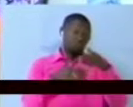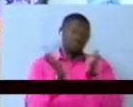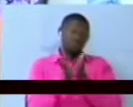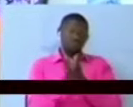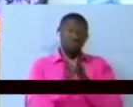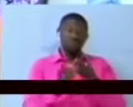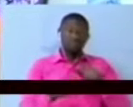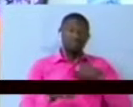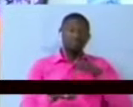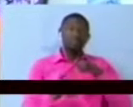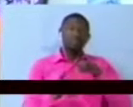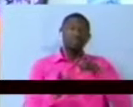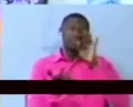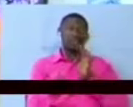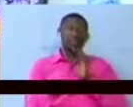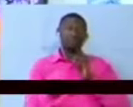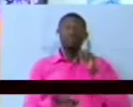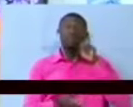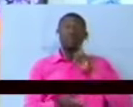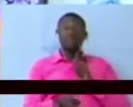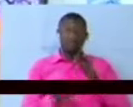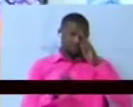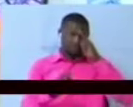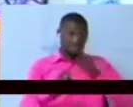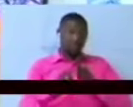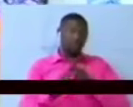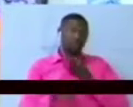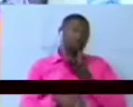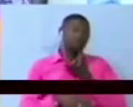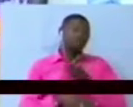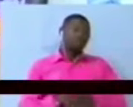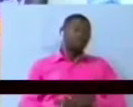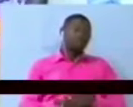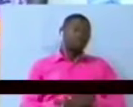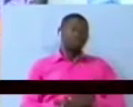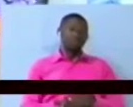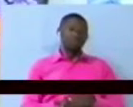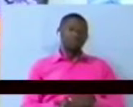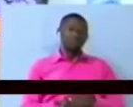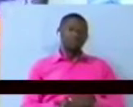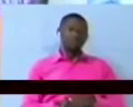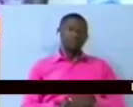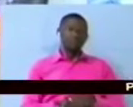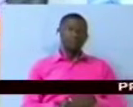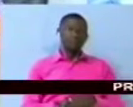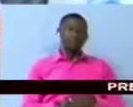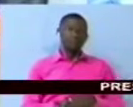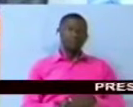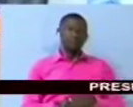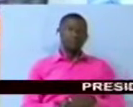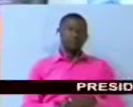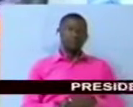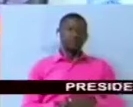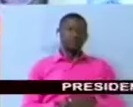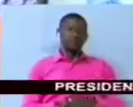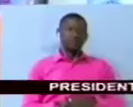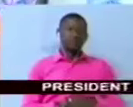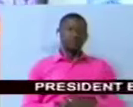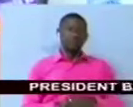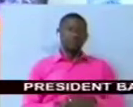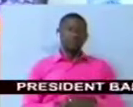the most influential kafos, they take me as their honorary father. And one day